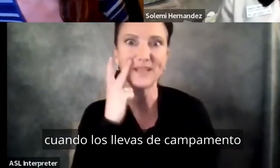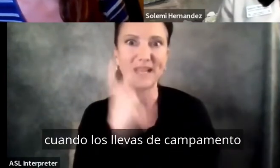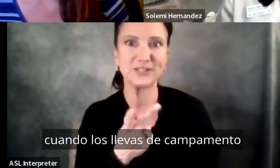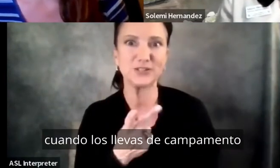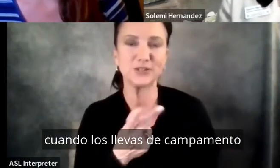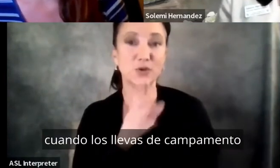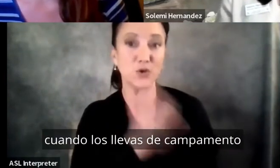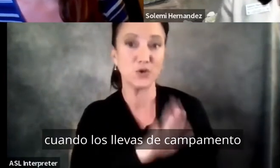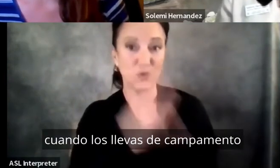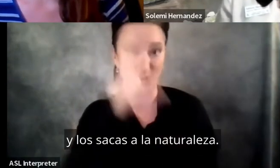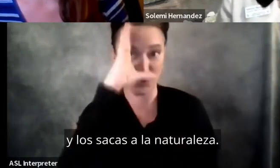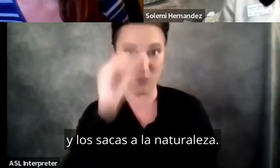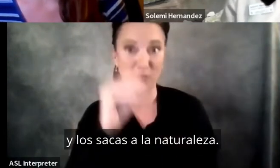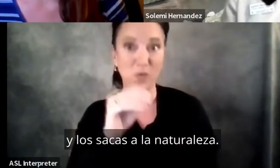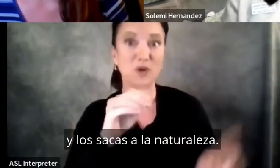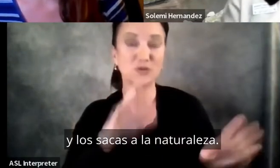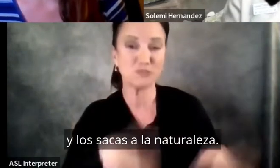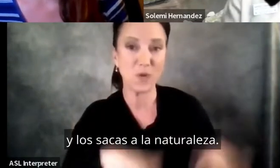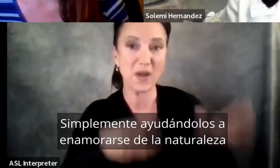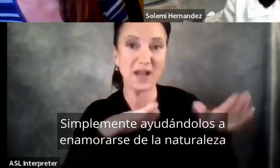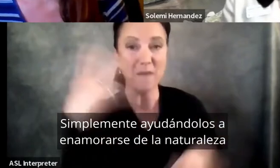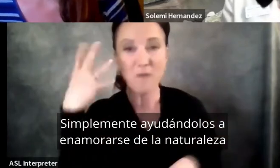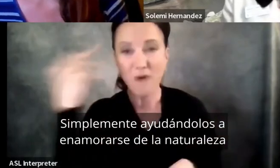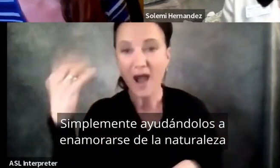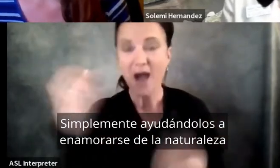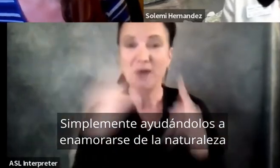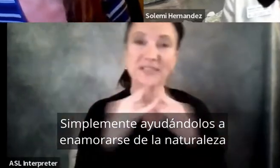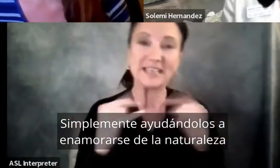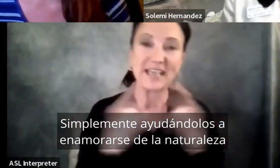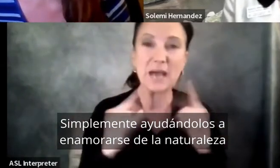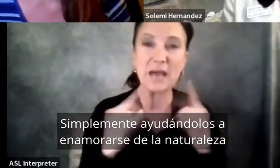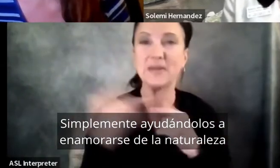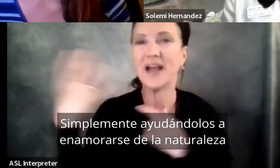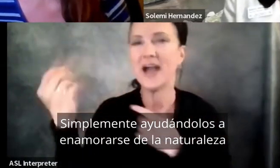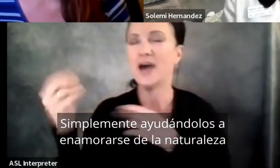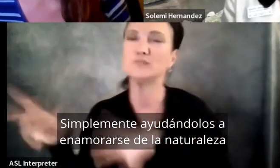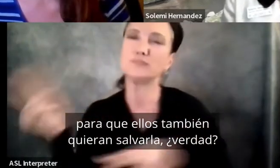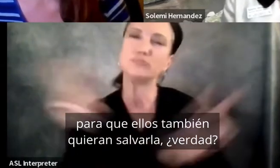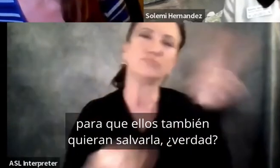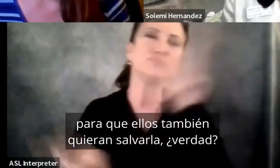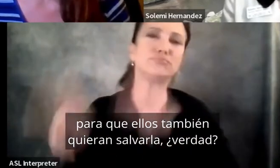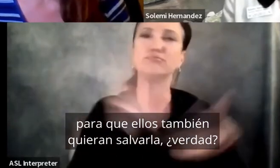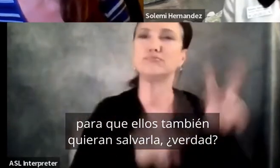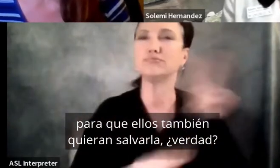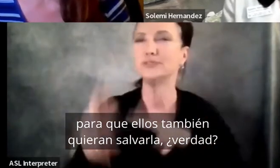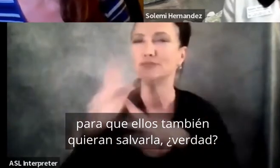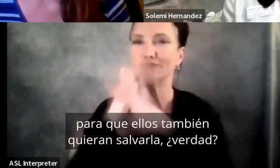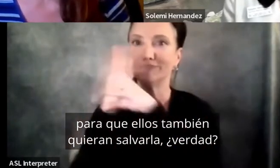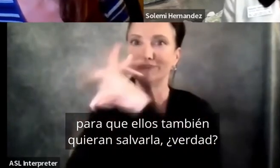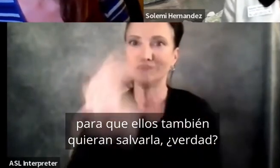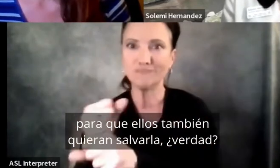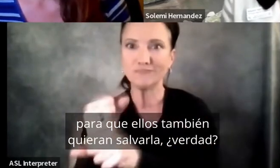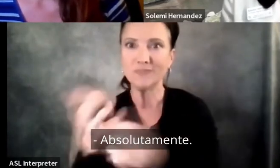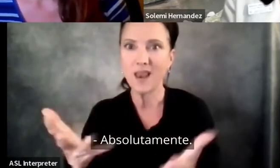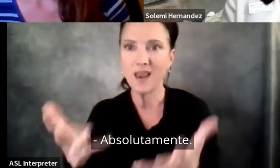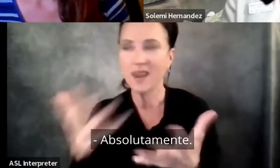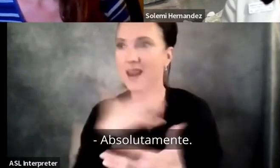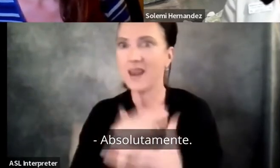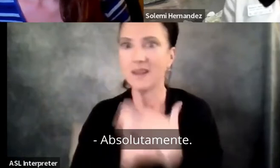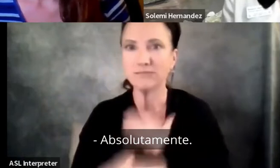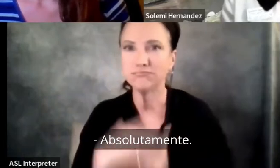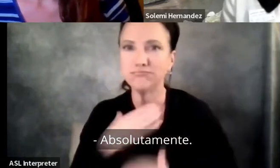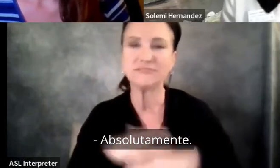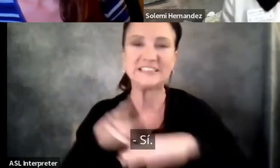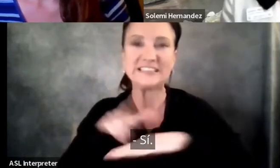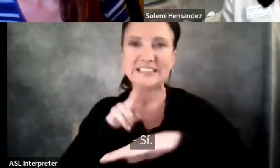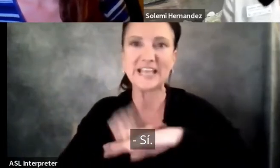too, when you're taking them camping and taking them out in nature, just really helping them fall in love with nature so that they'll want to save it too, right?